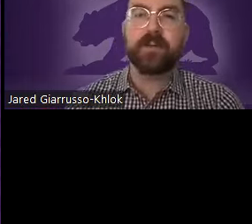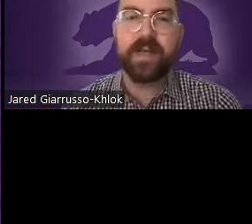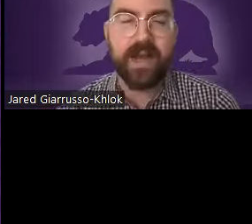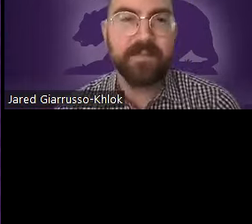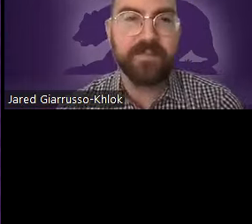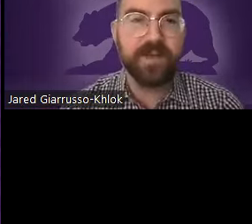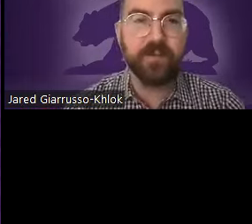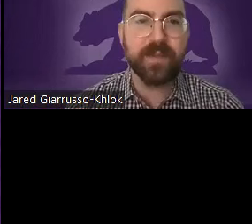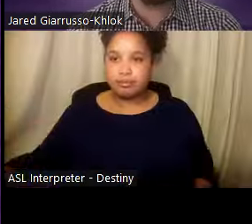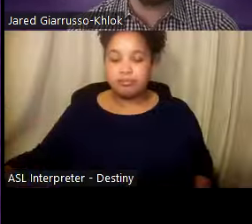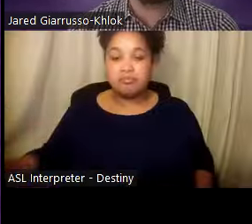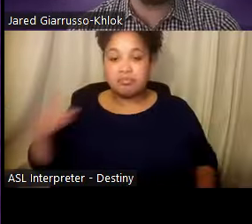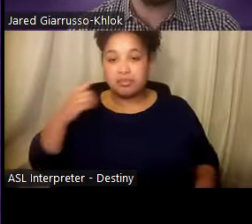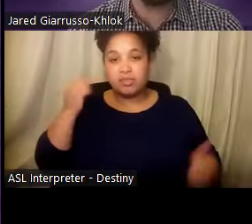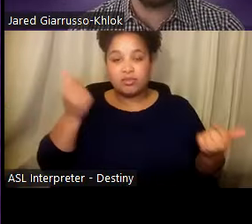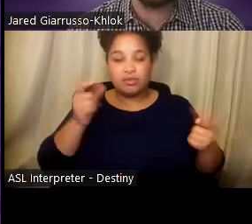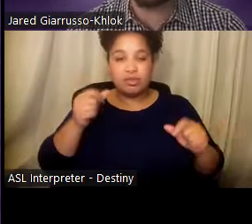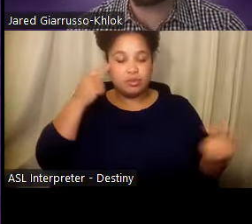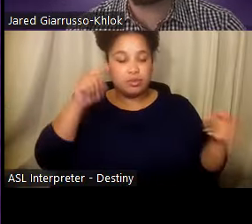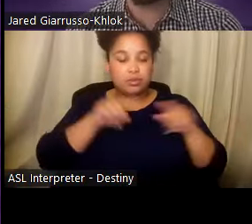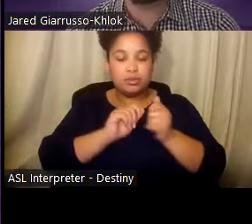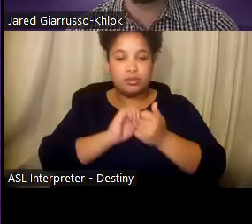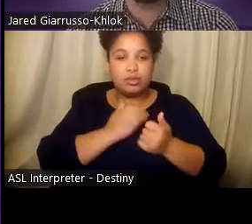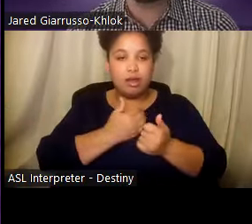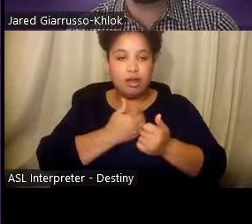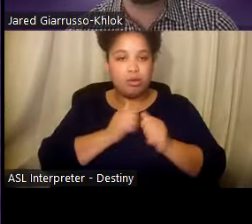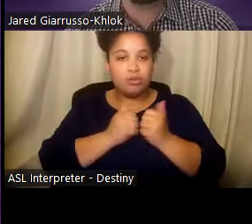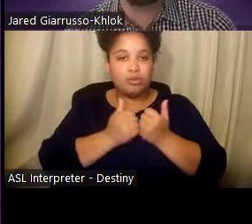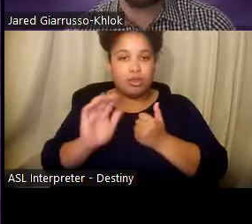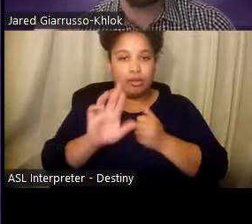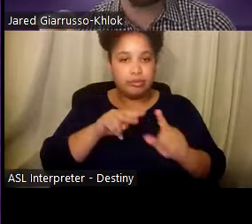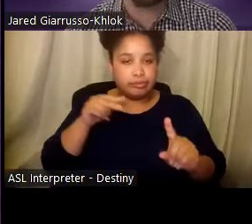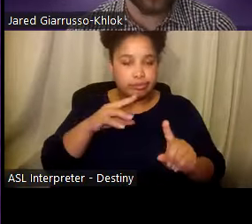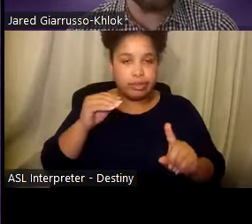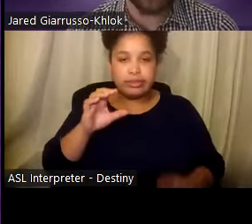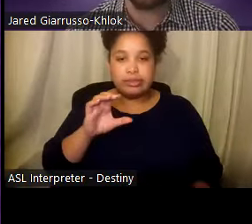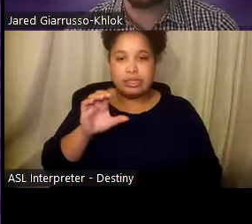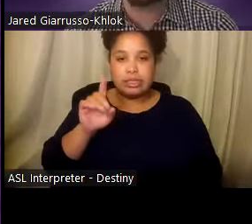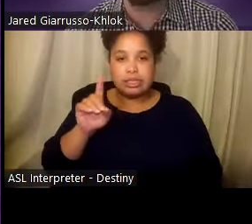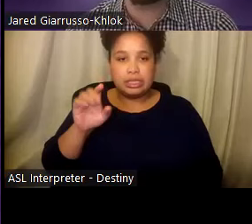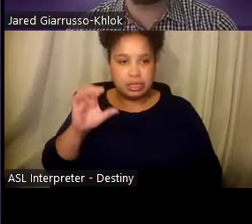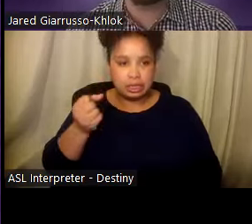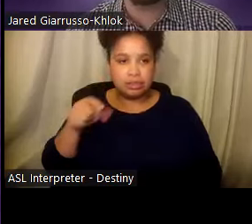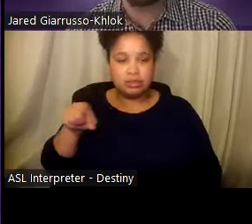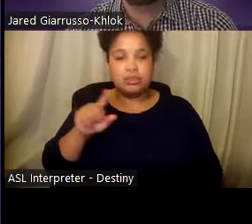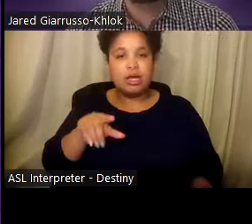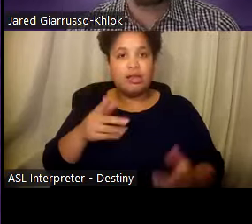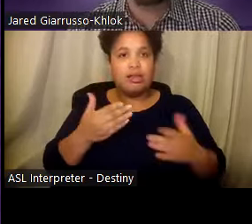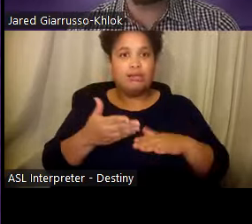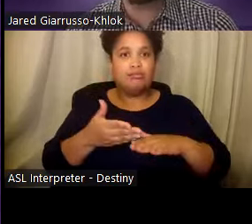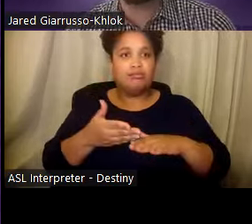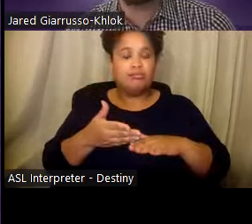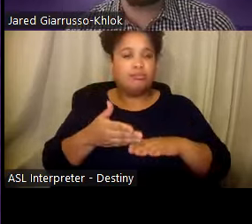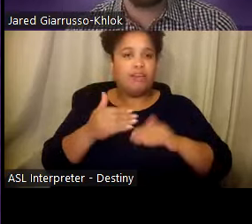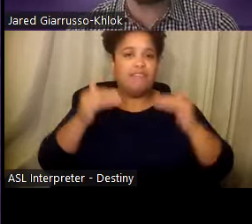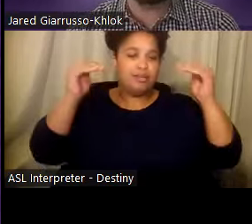all agree, with our association's perspective, as well as the CADCs, that with the exciting advancements of therapeutics, the